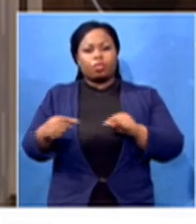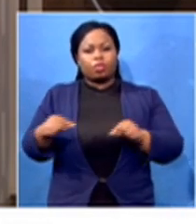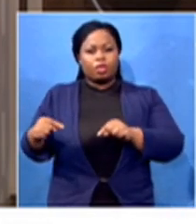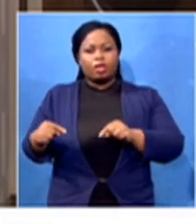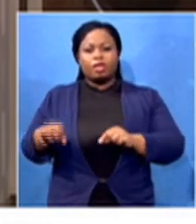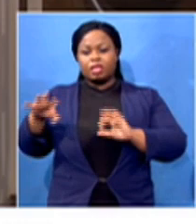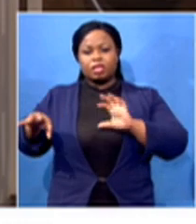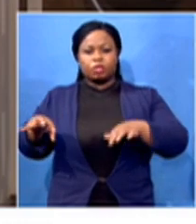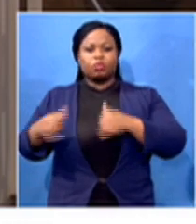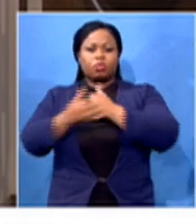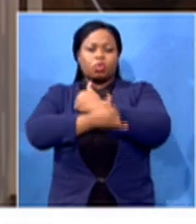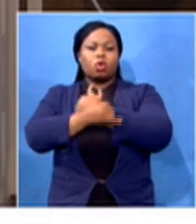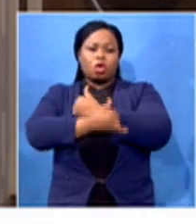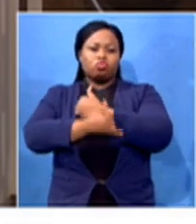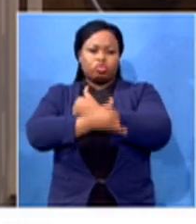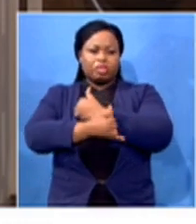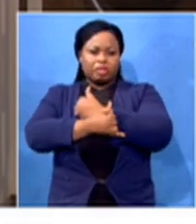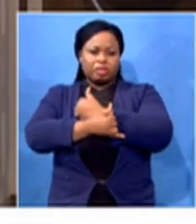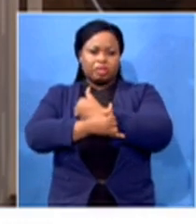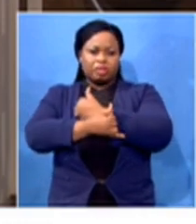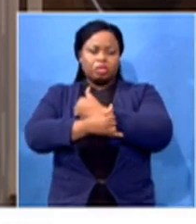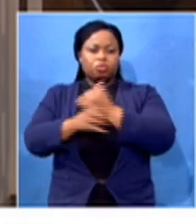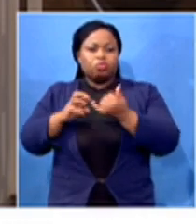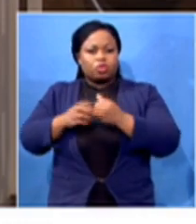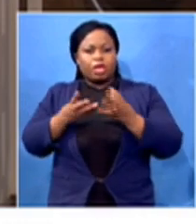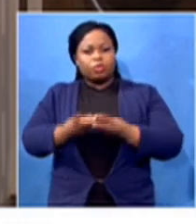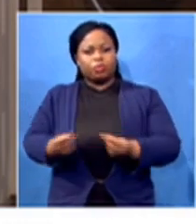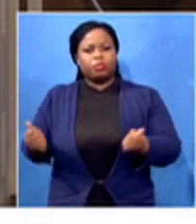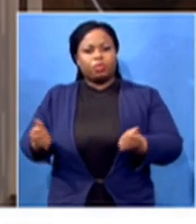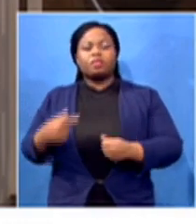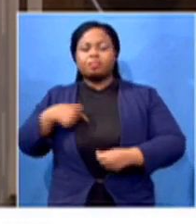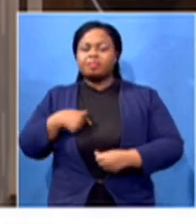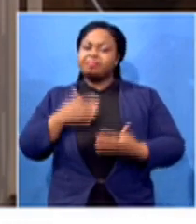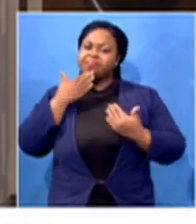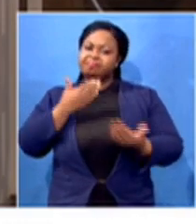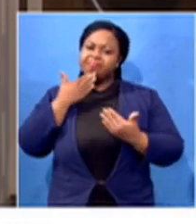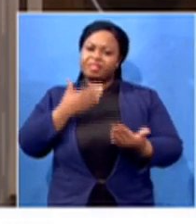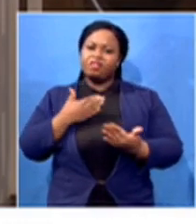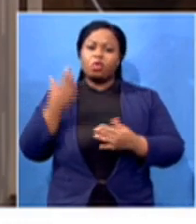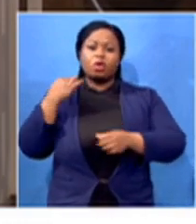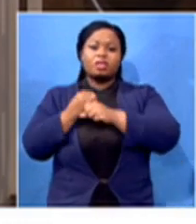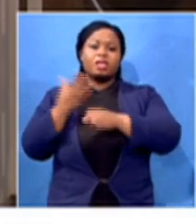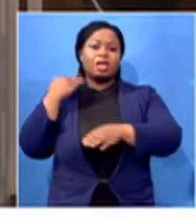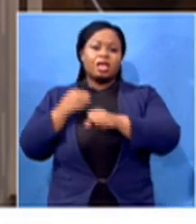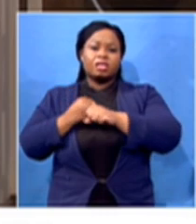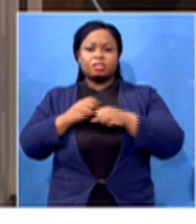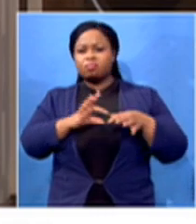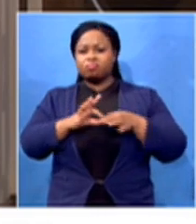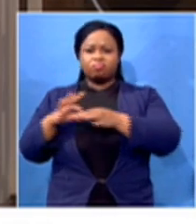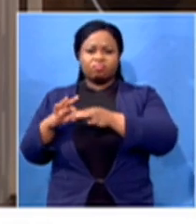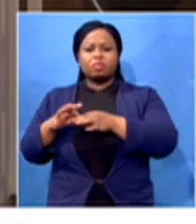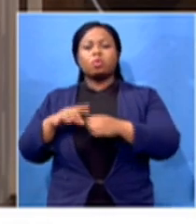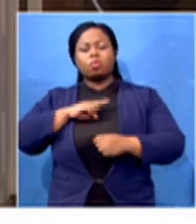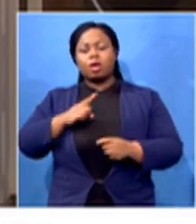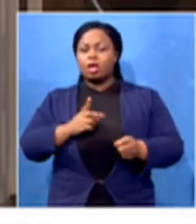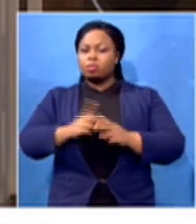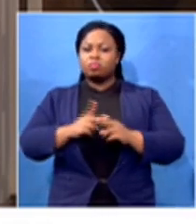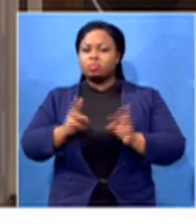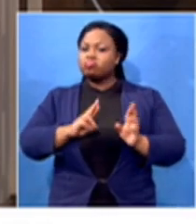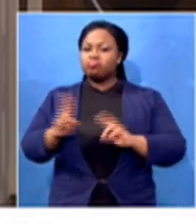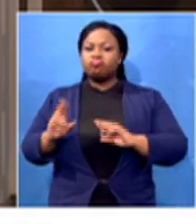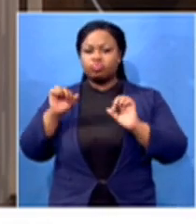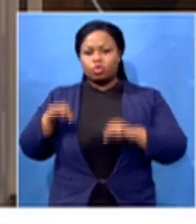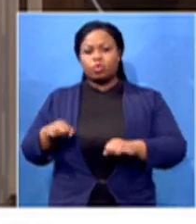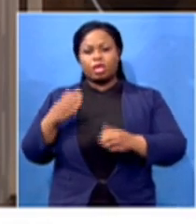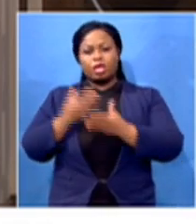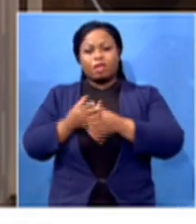tse pedi, le ho tla mo leboha ka tshebetso ya hae ya dilemolemo ya hore re lokise maemo a rona a